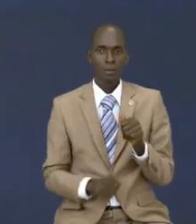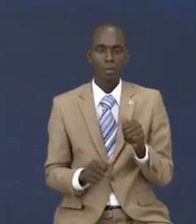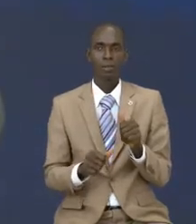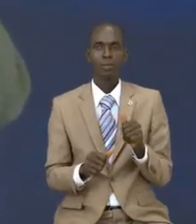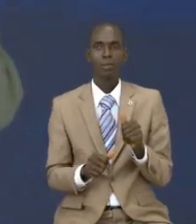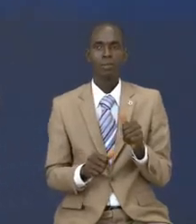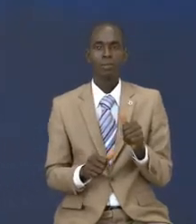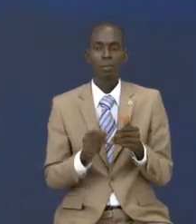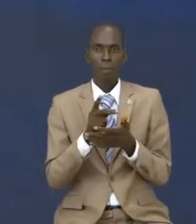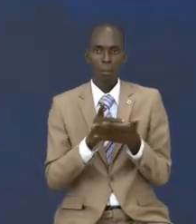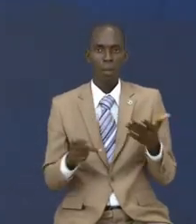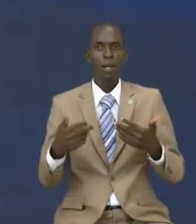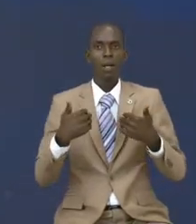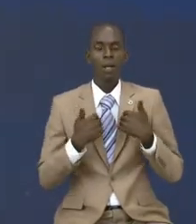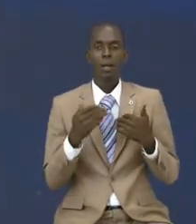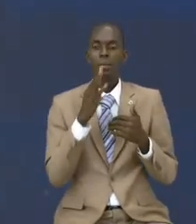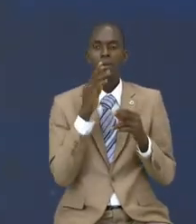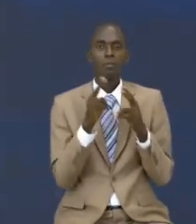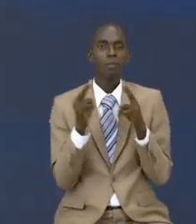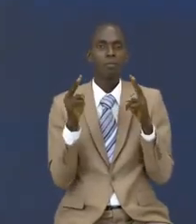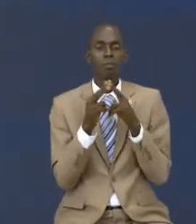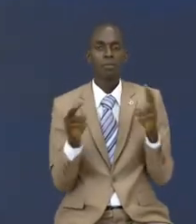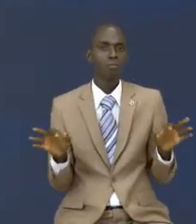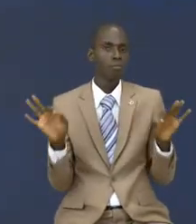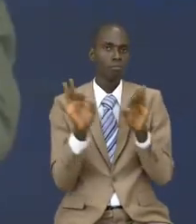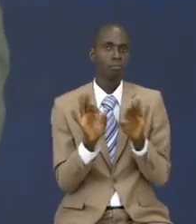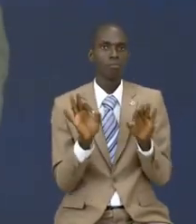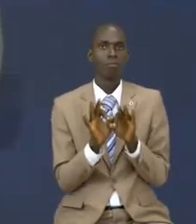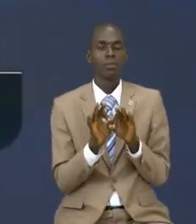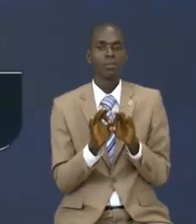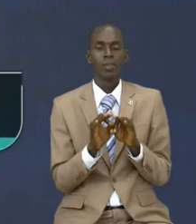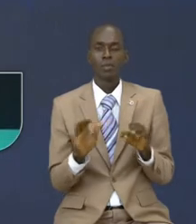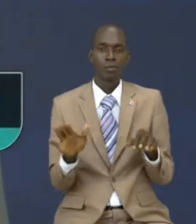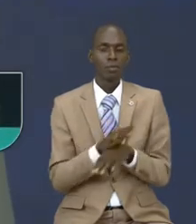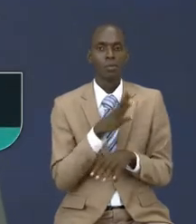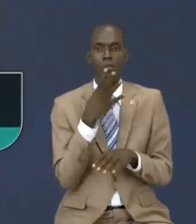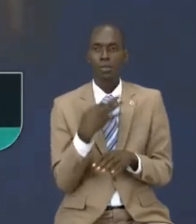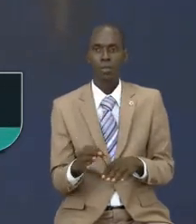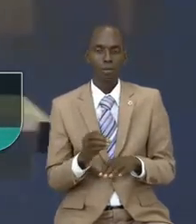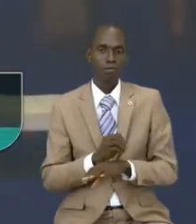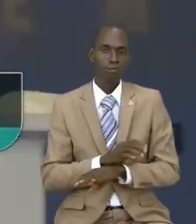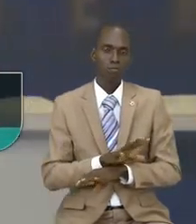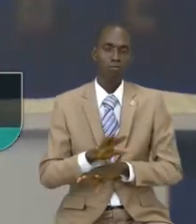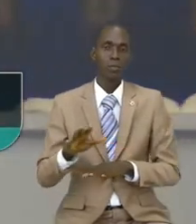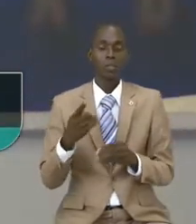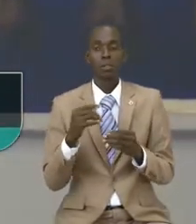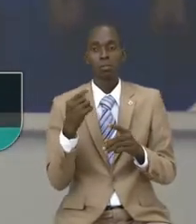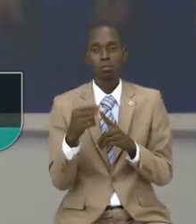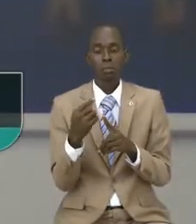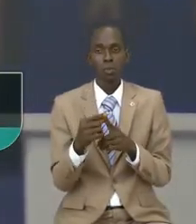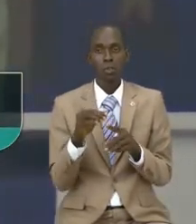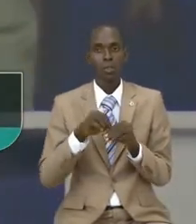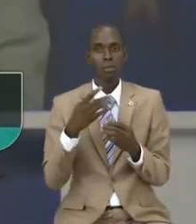been very, very important, impactful. The message in the morning,